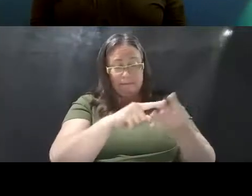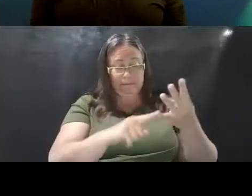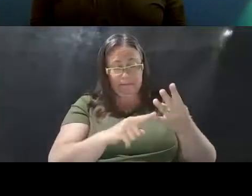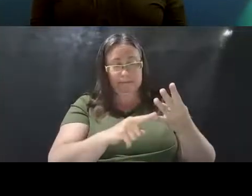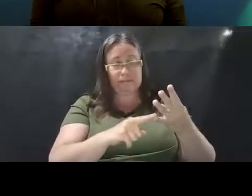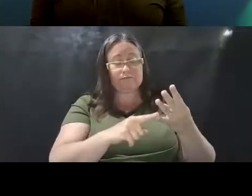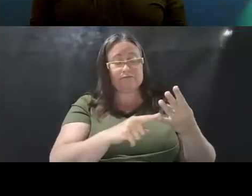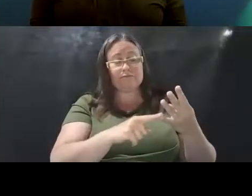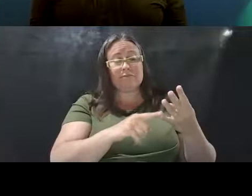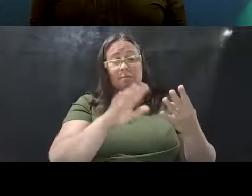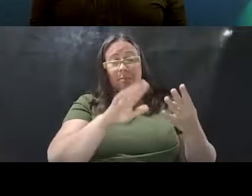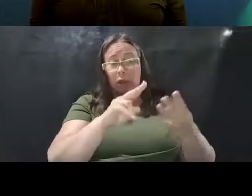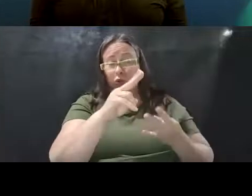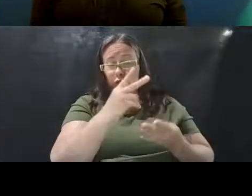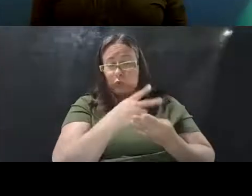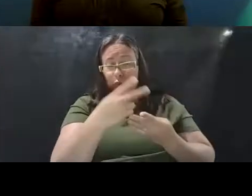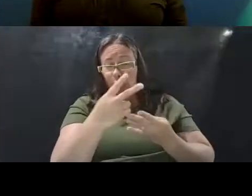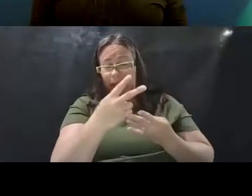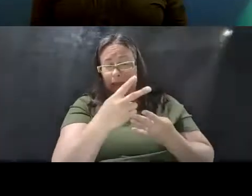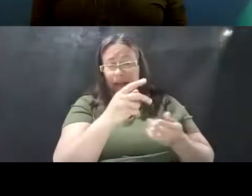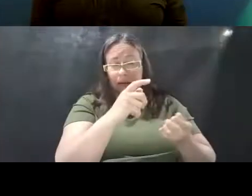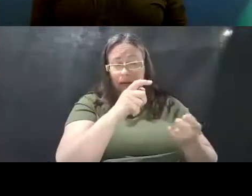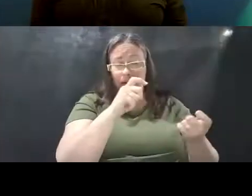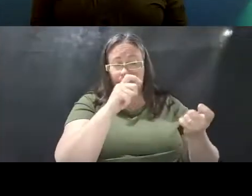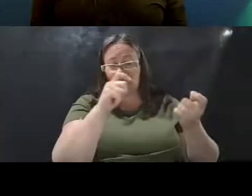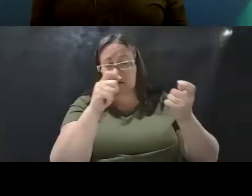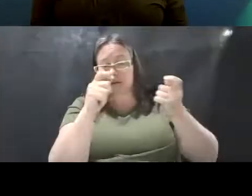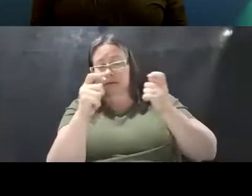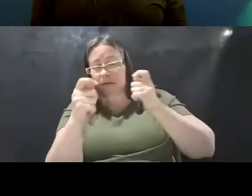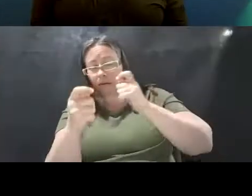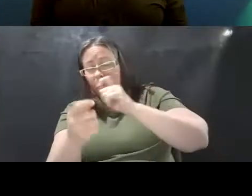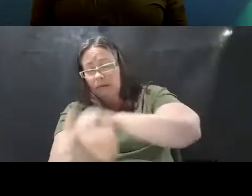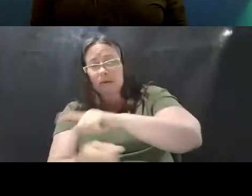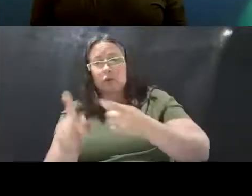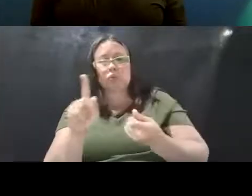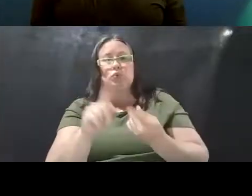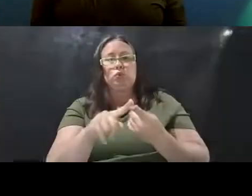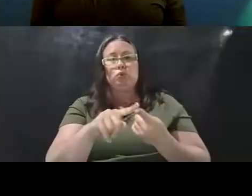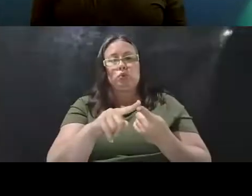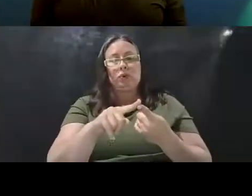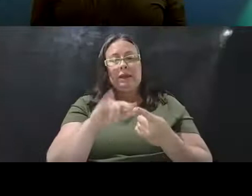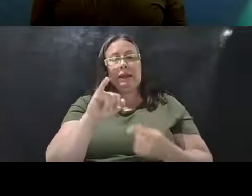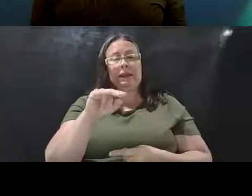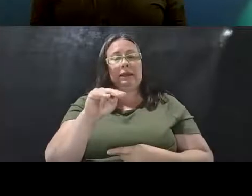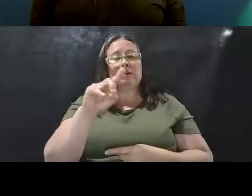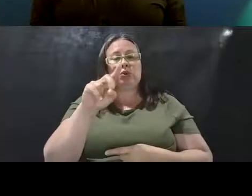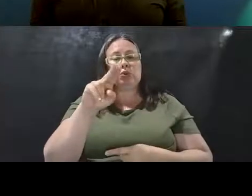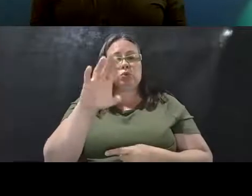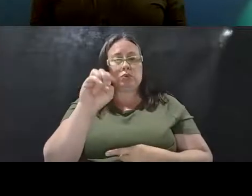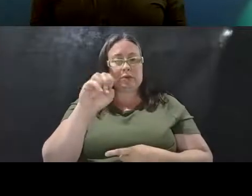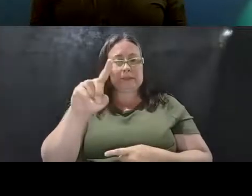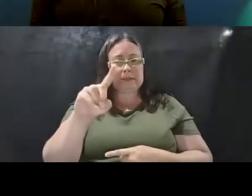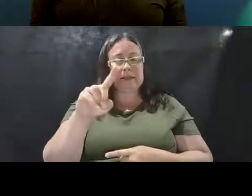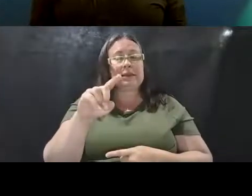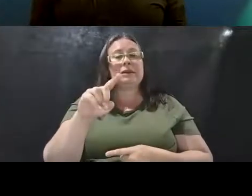about 2 weeks, would convert that cell back into what we call an induced pluripotent stem